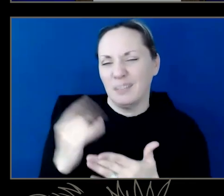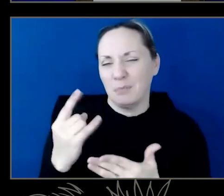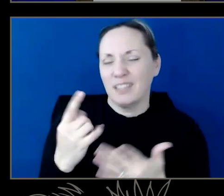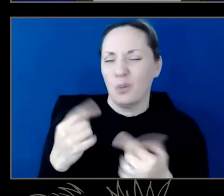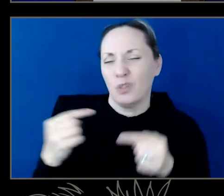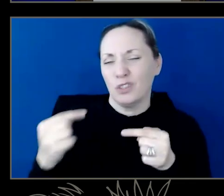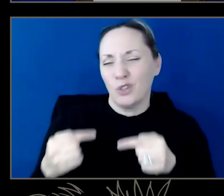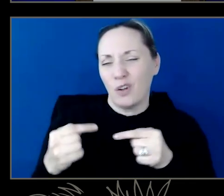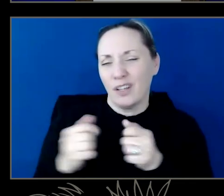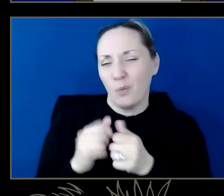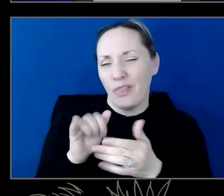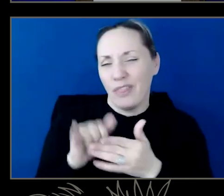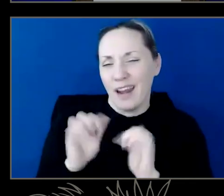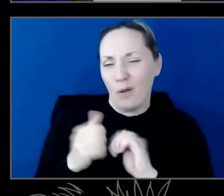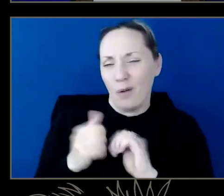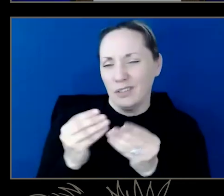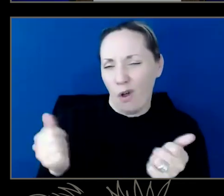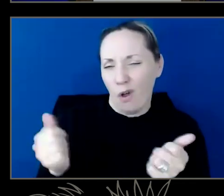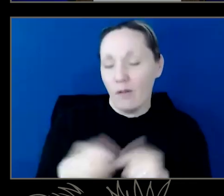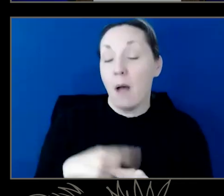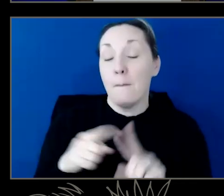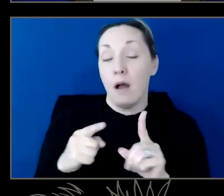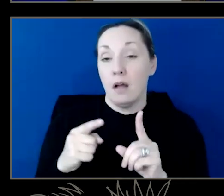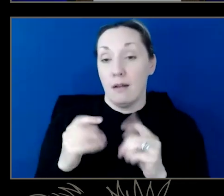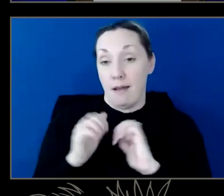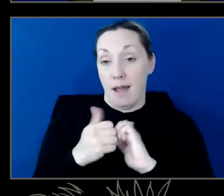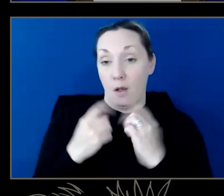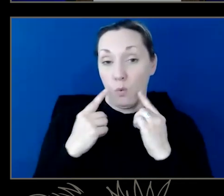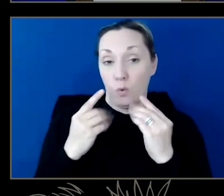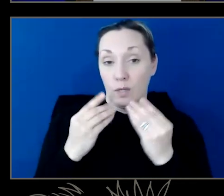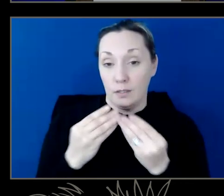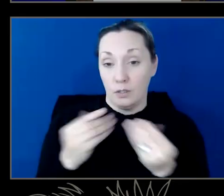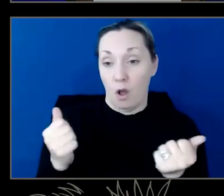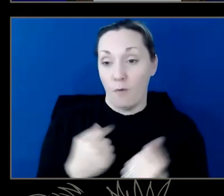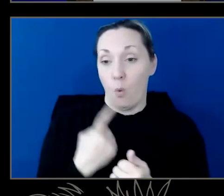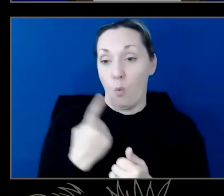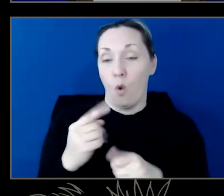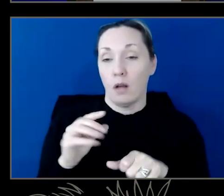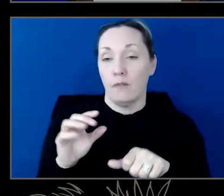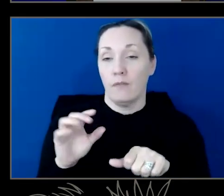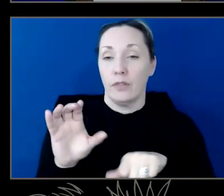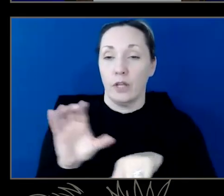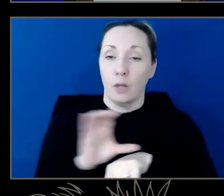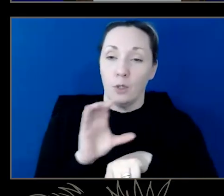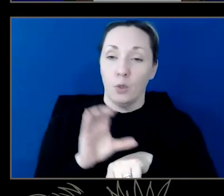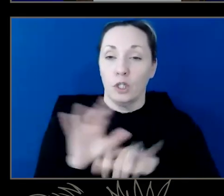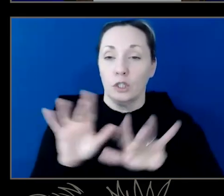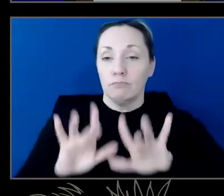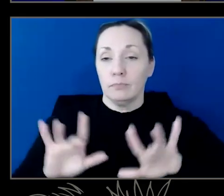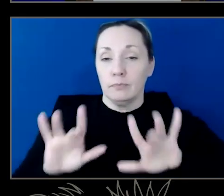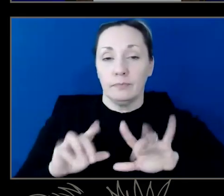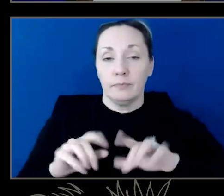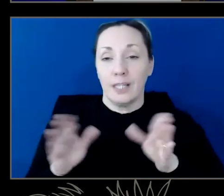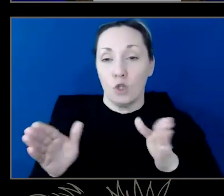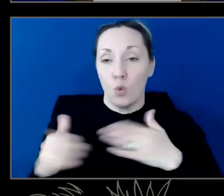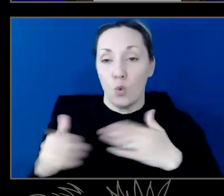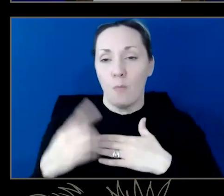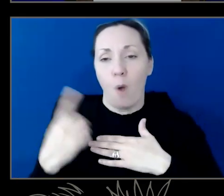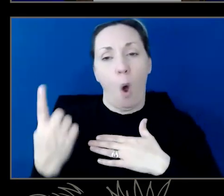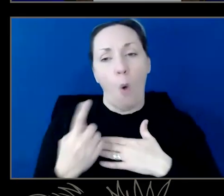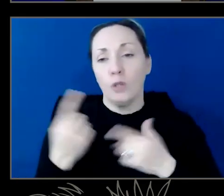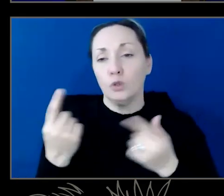that a little bit, and the way we solved it is one of the computers on the entire room is going to be constantly